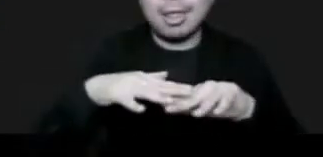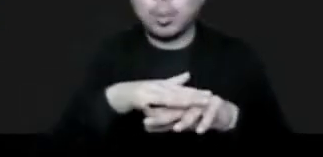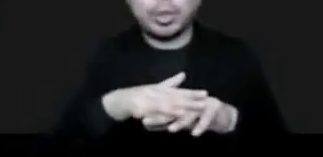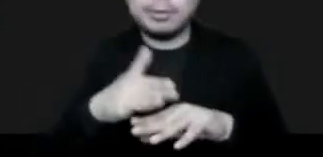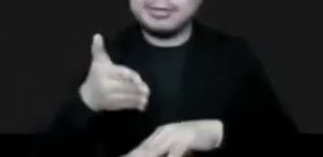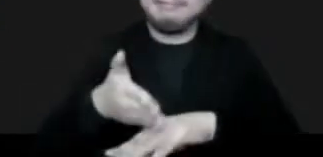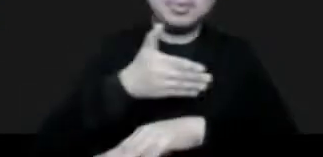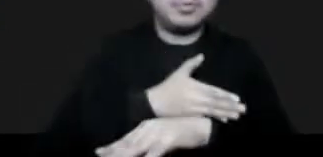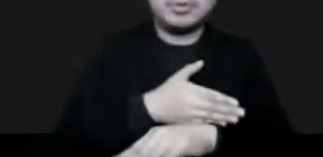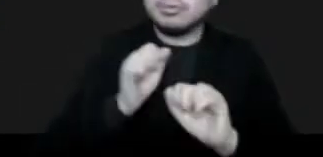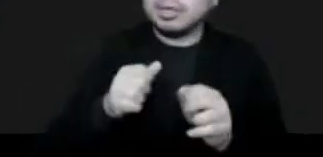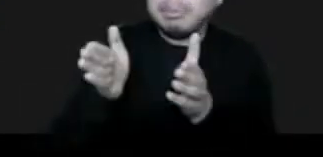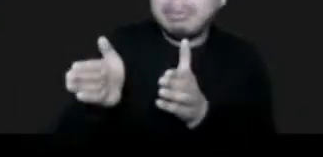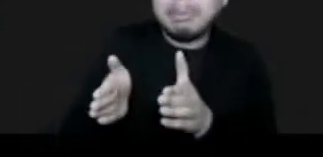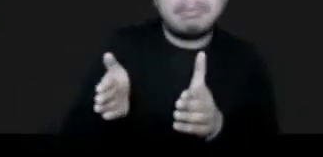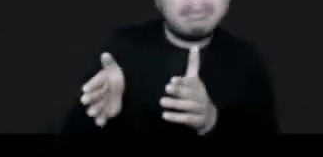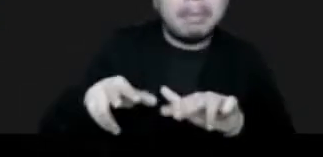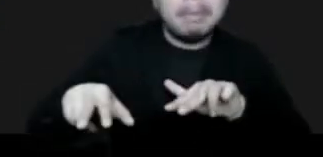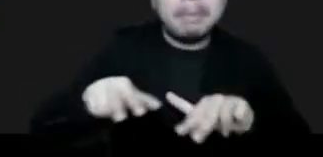exchange experiences and